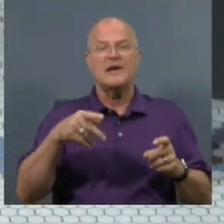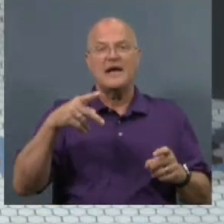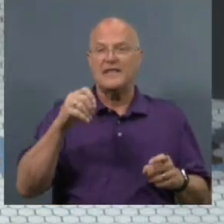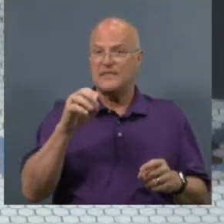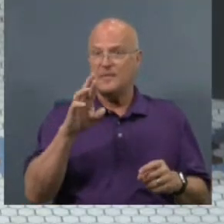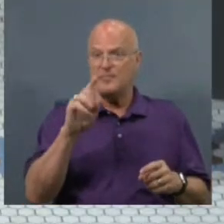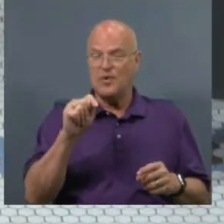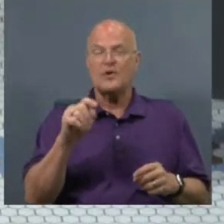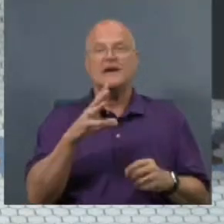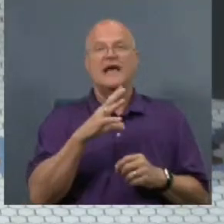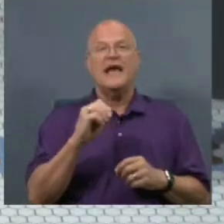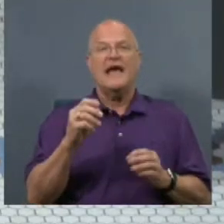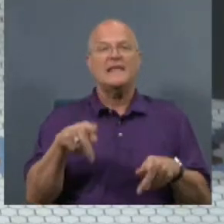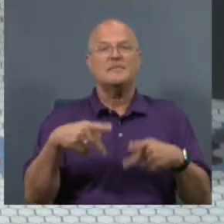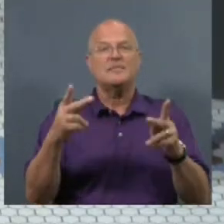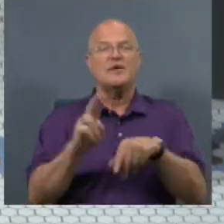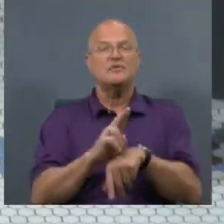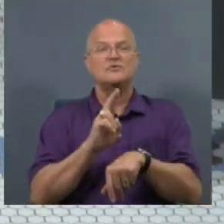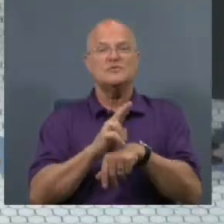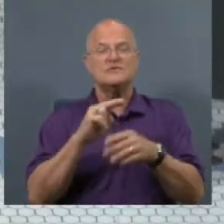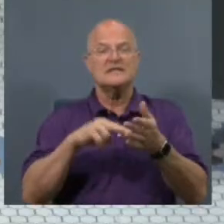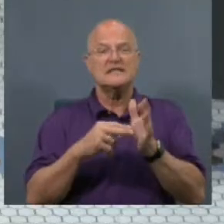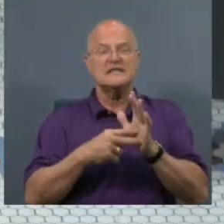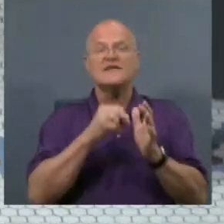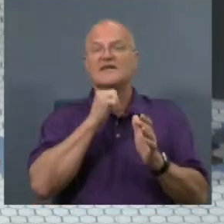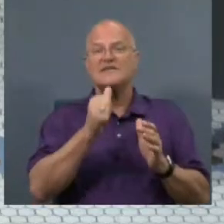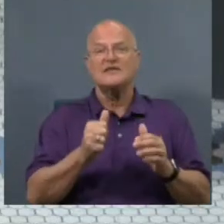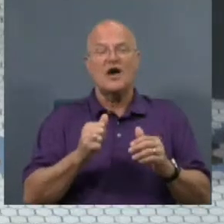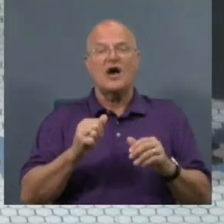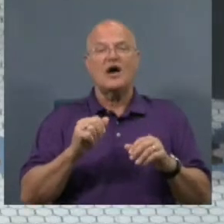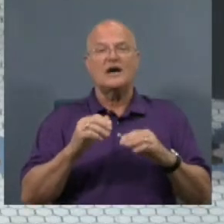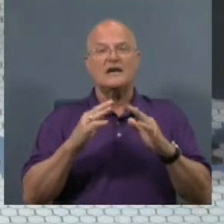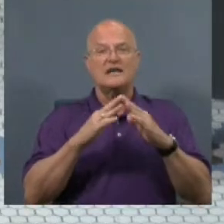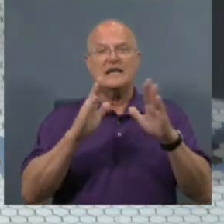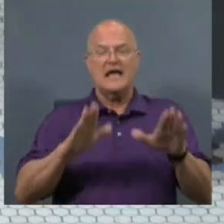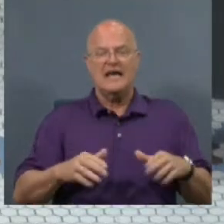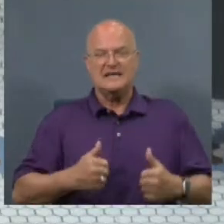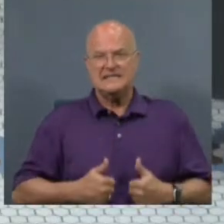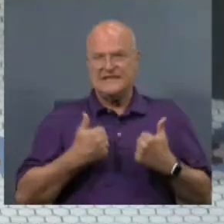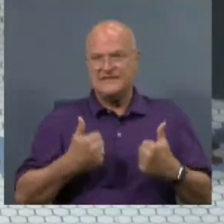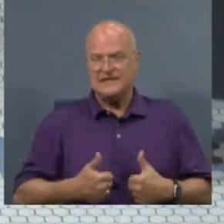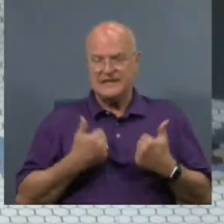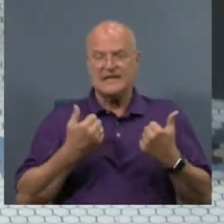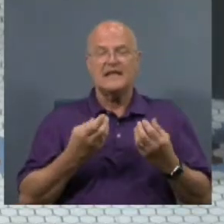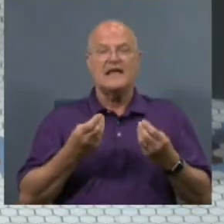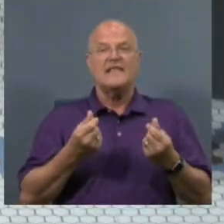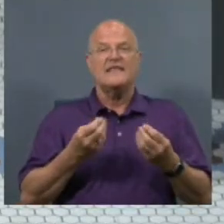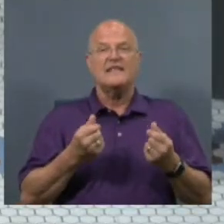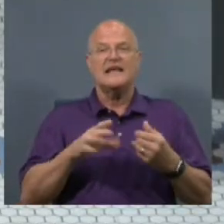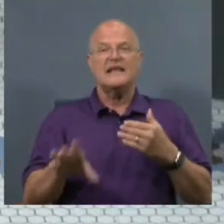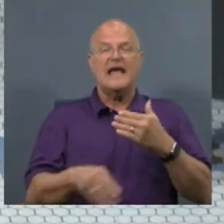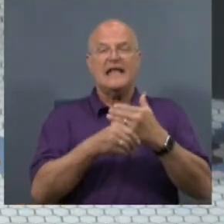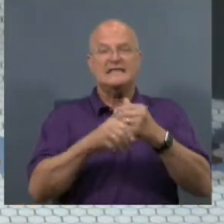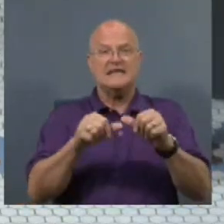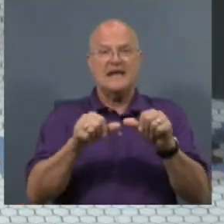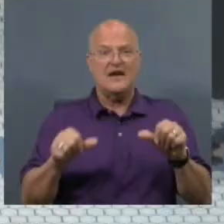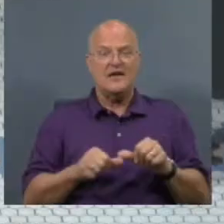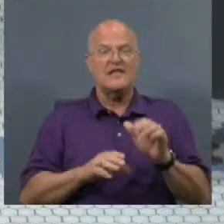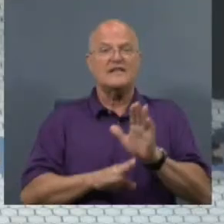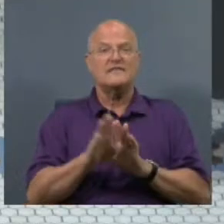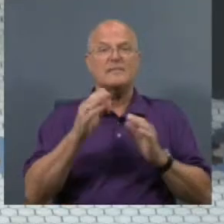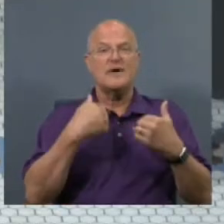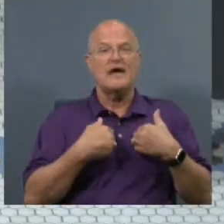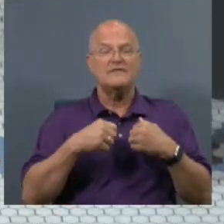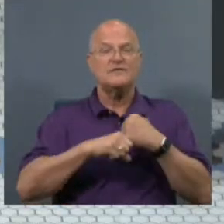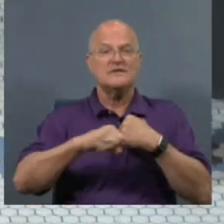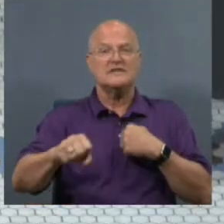port. And the proposed use is intended for non-residential uses. As part of the development of the land within the annexation area, the developer will